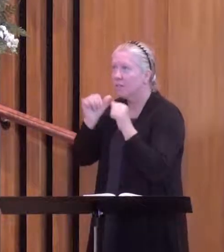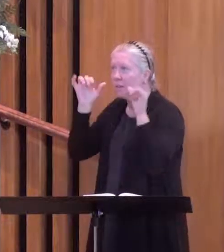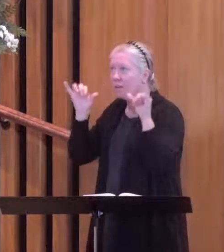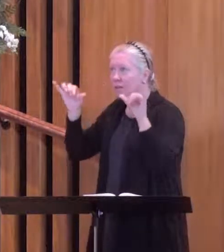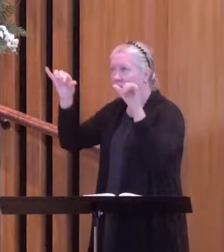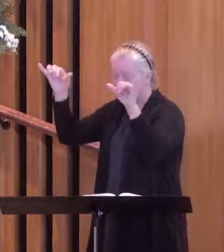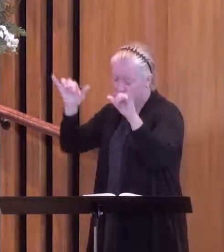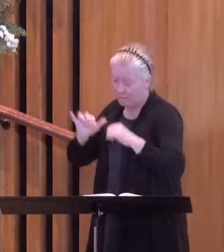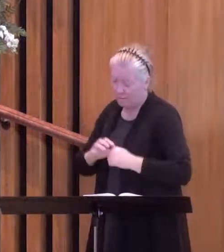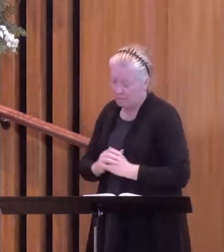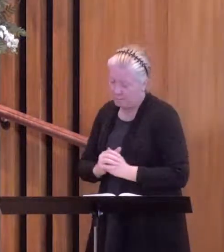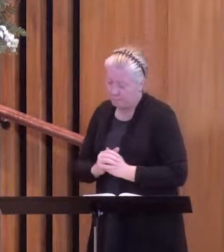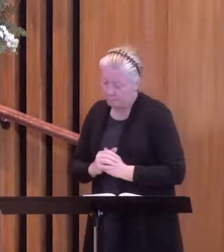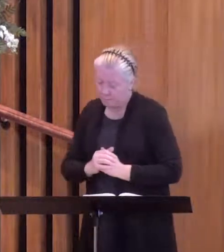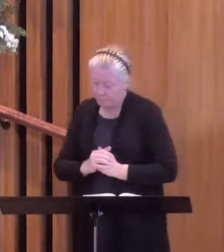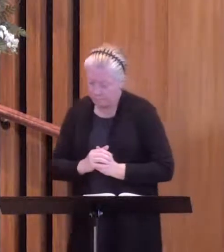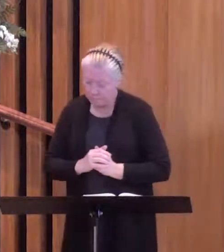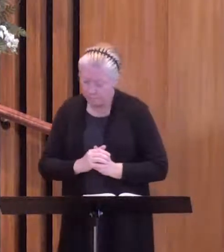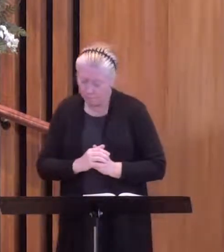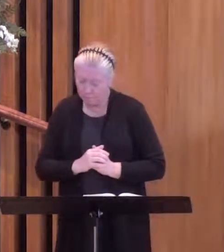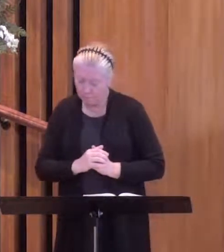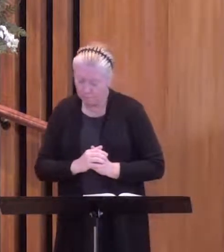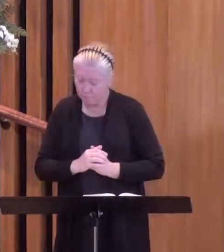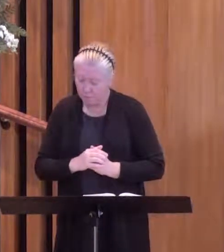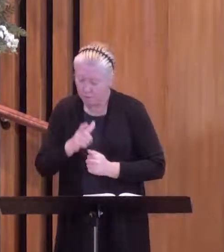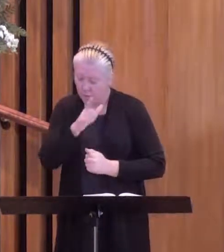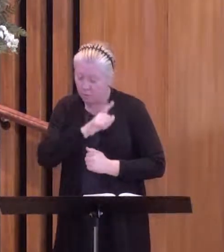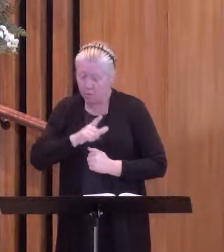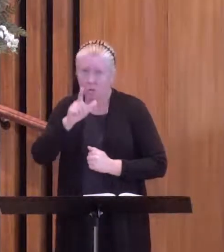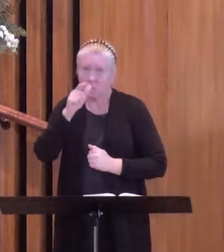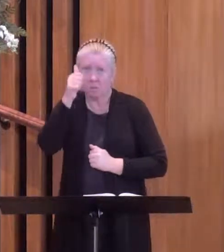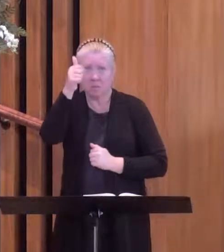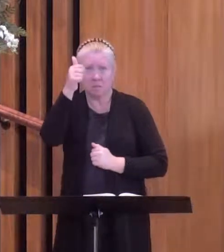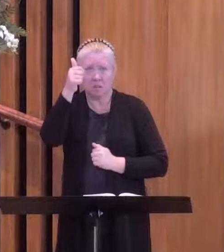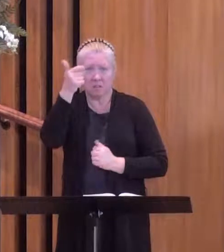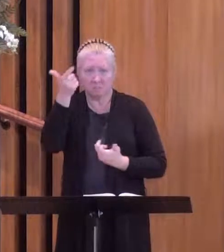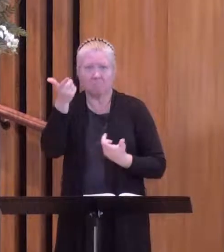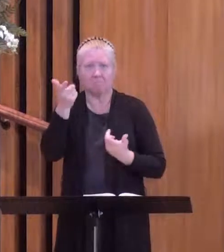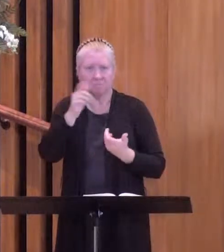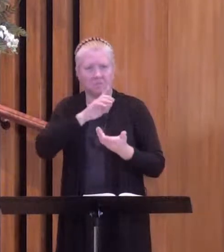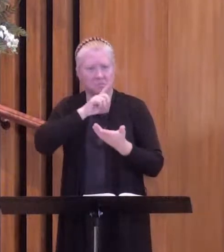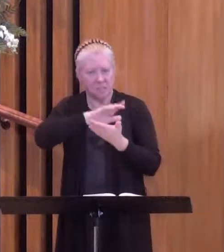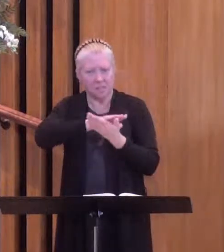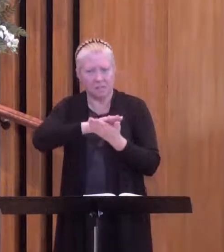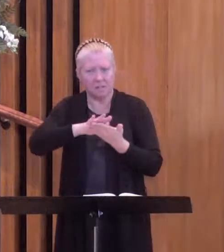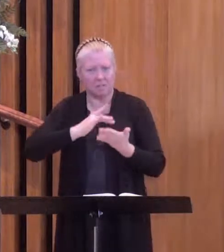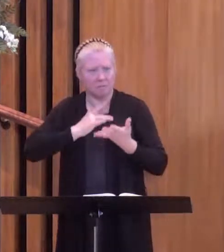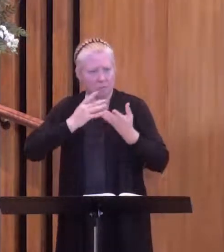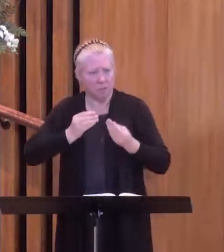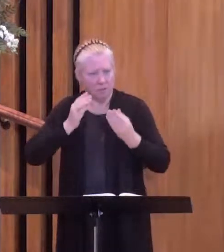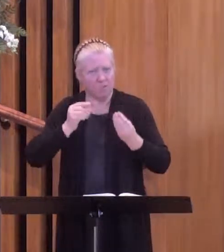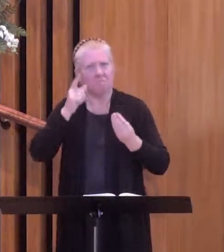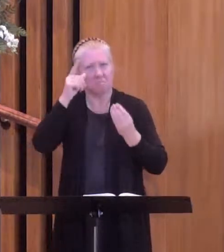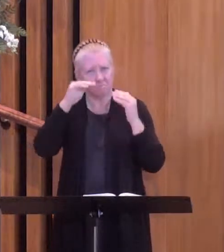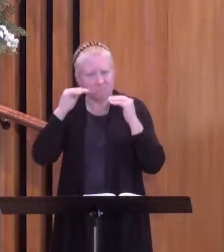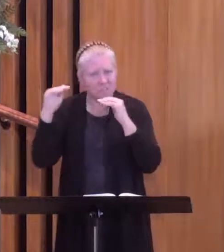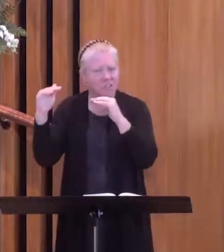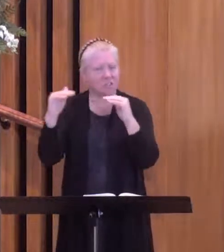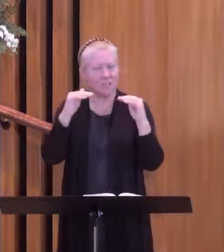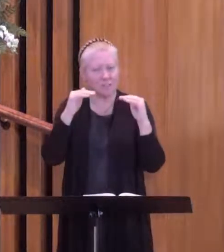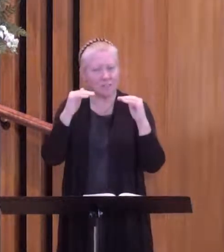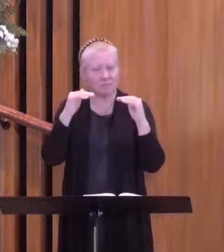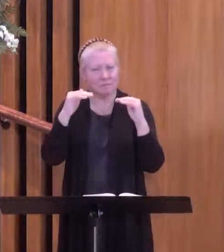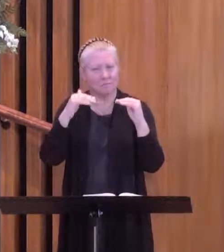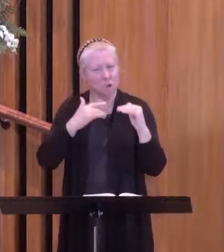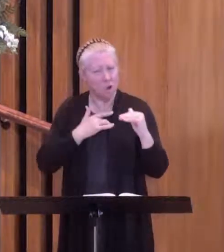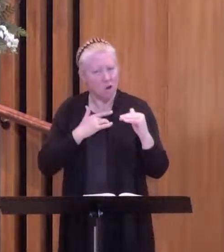living. Gracious is the Lord and just. Yes, our God is